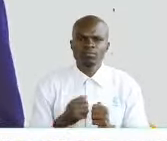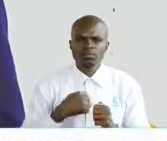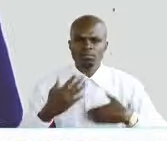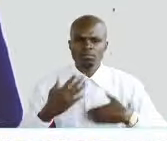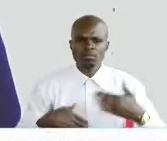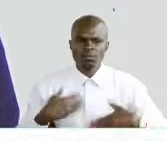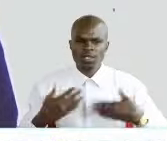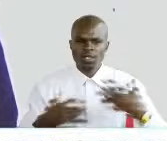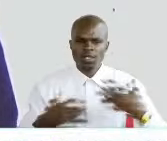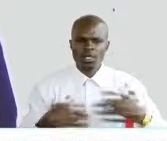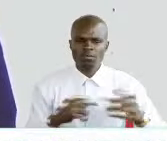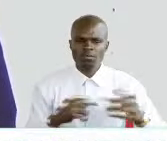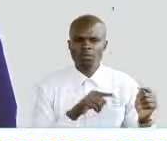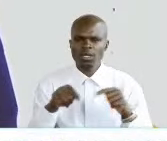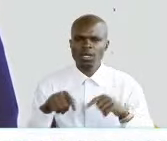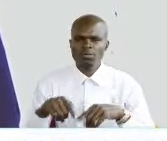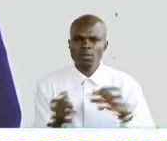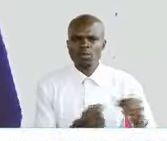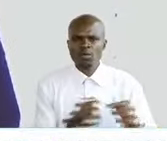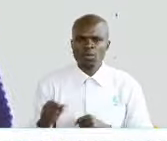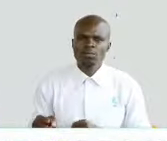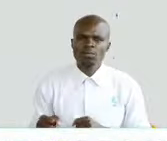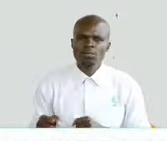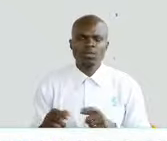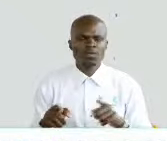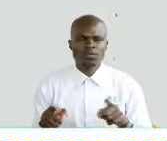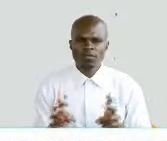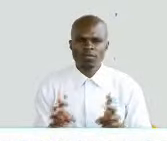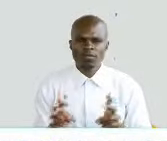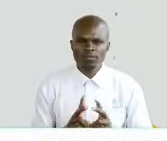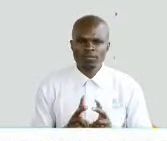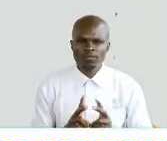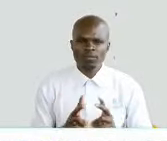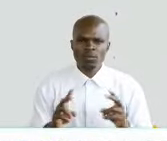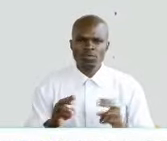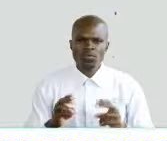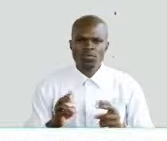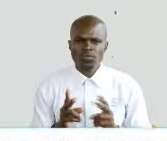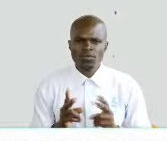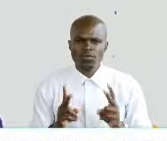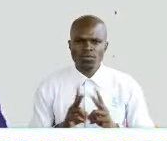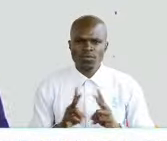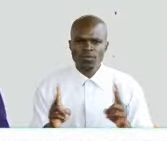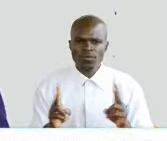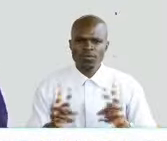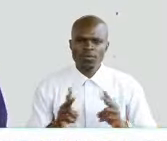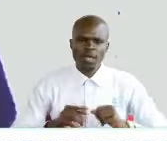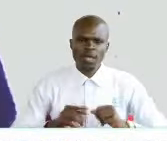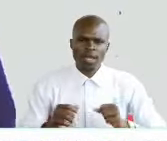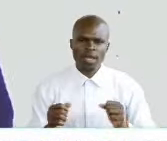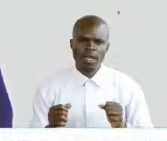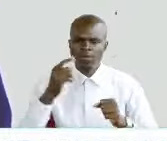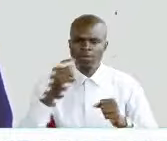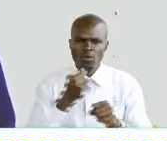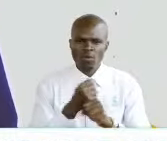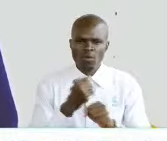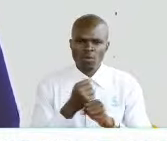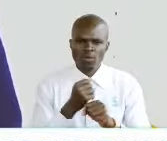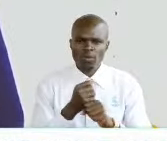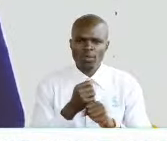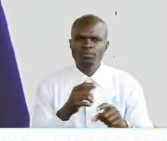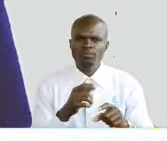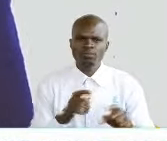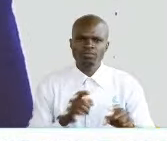Bay We are very proud of the work that our sister Gladys Wanga is doing in this